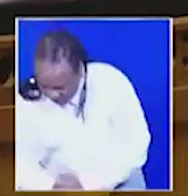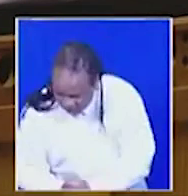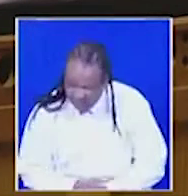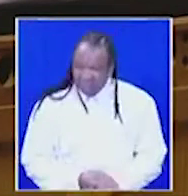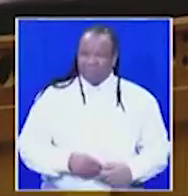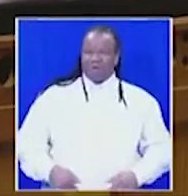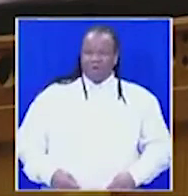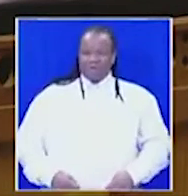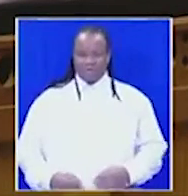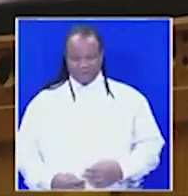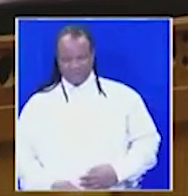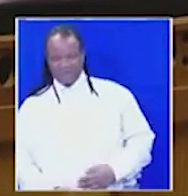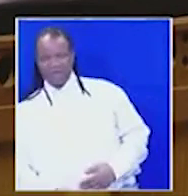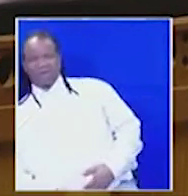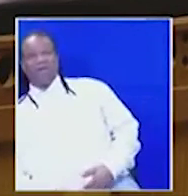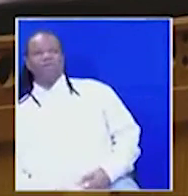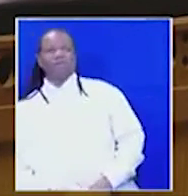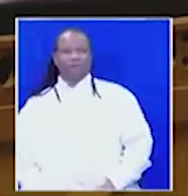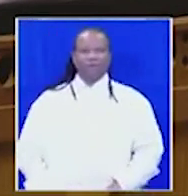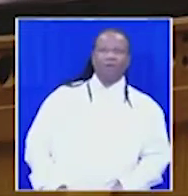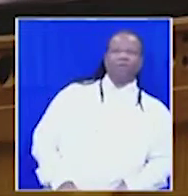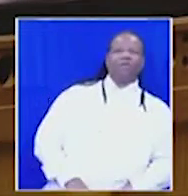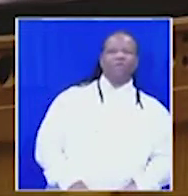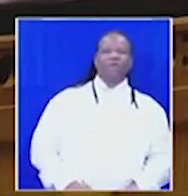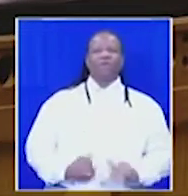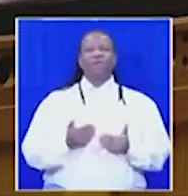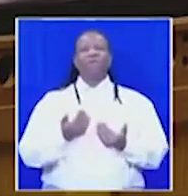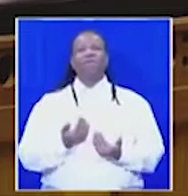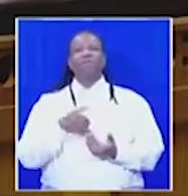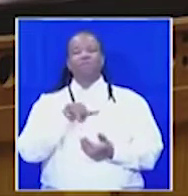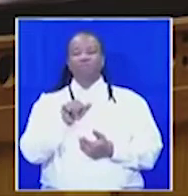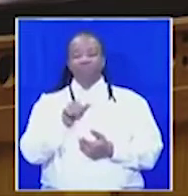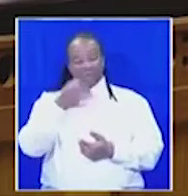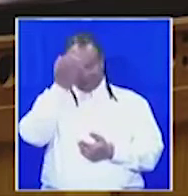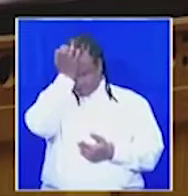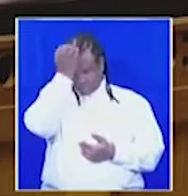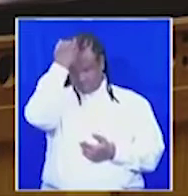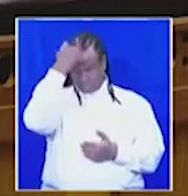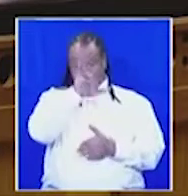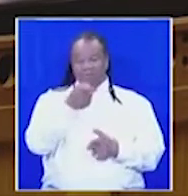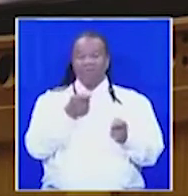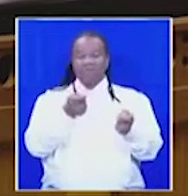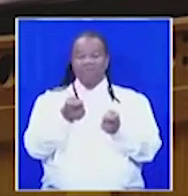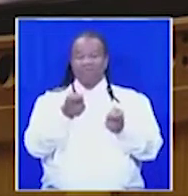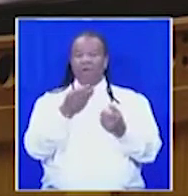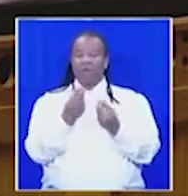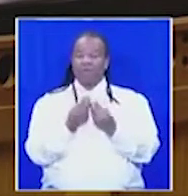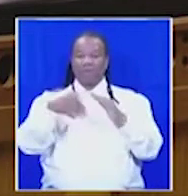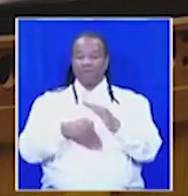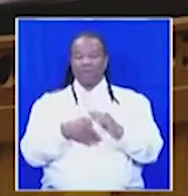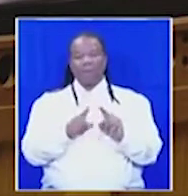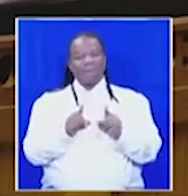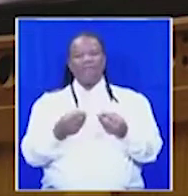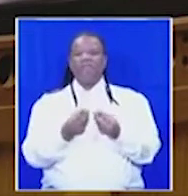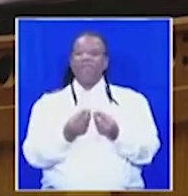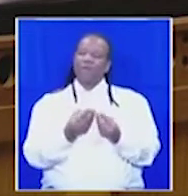only on the seemingly endless supply of corruption scandals that this government and President Zuma offer up. But often the link between the two is lost, because